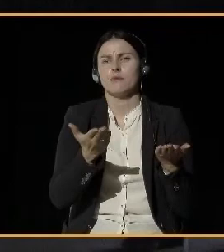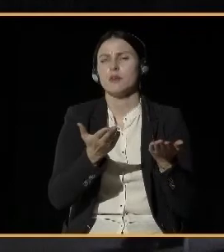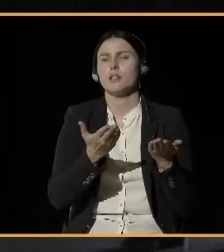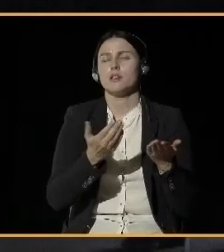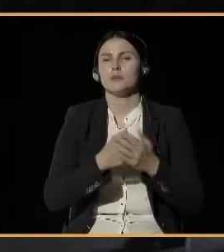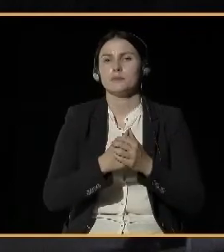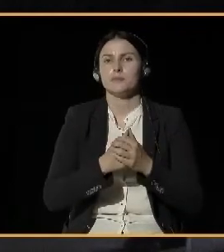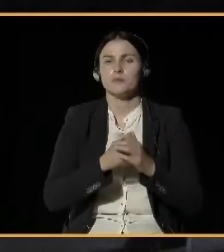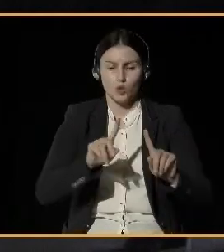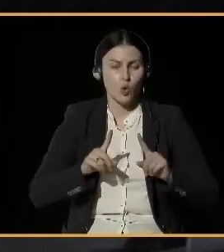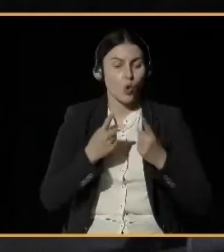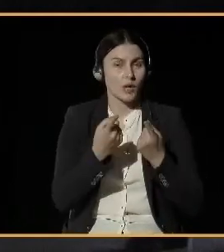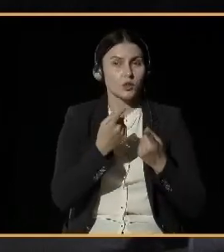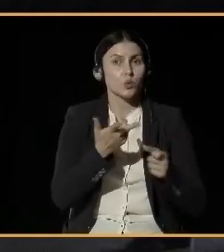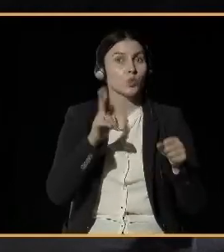fully fledged